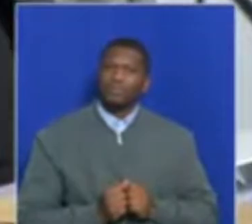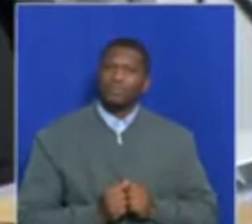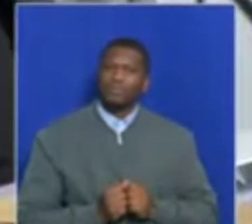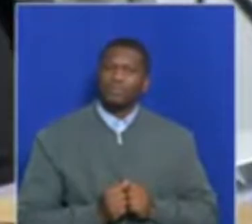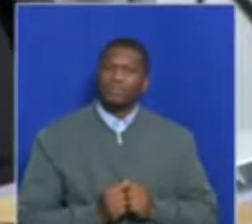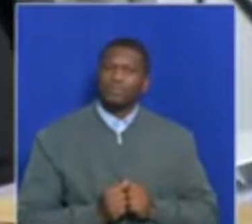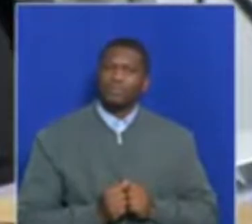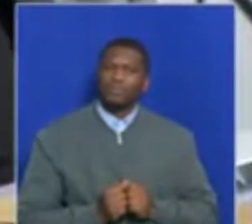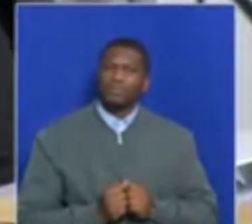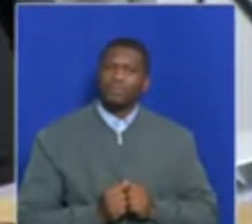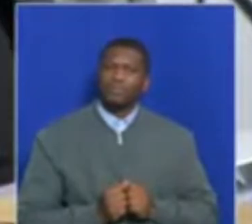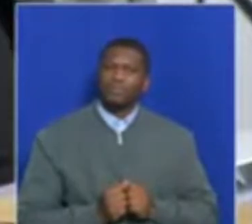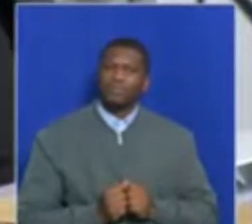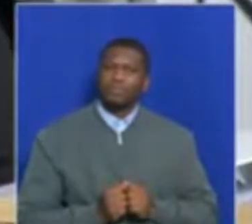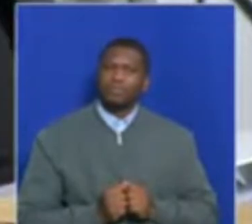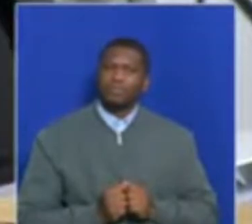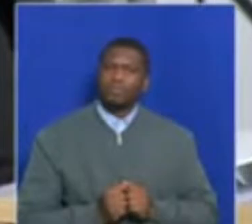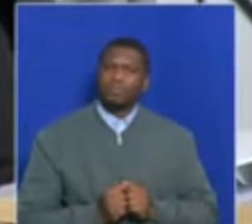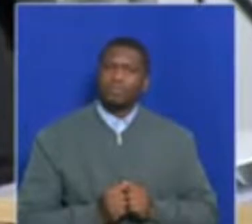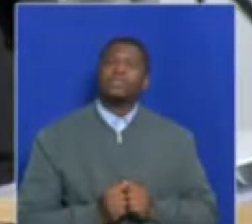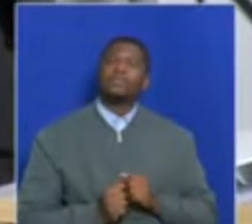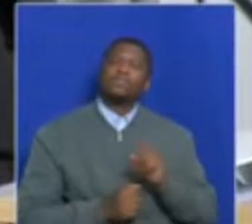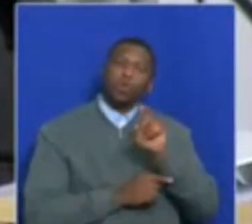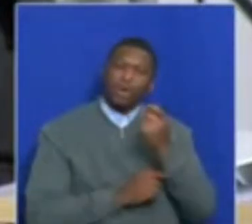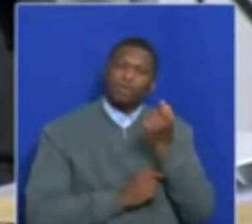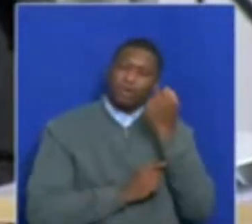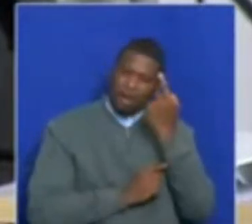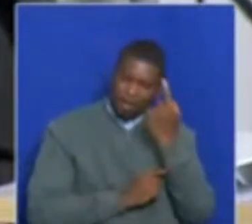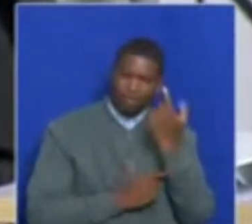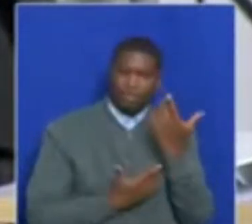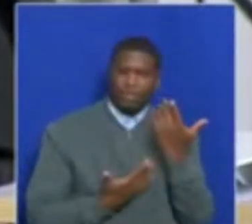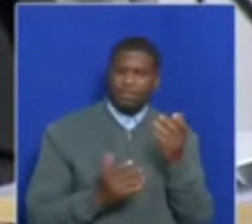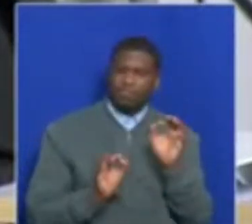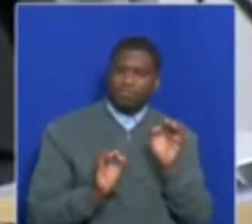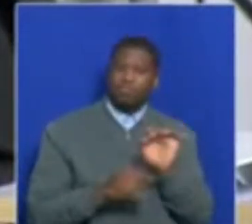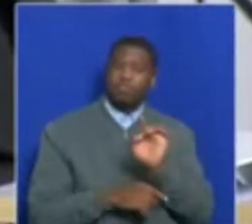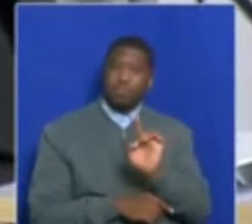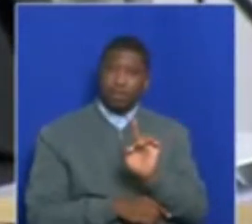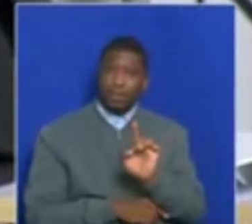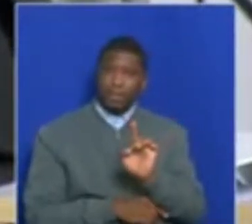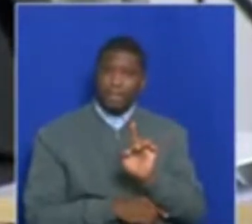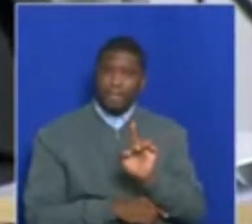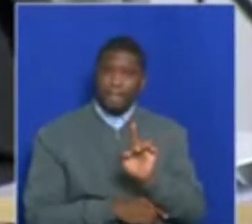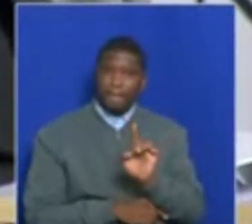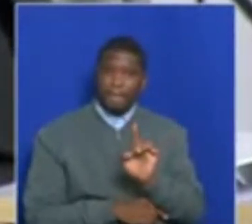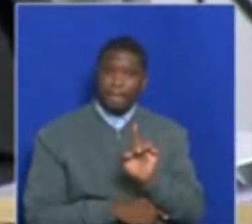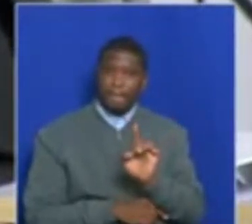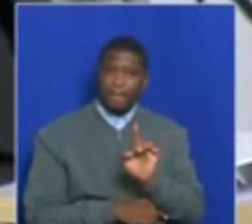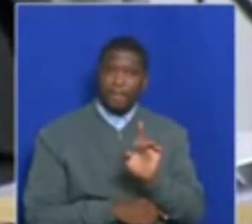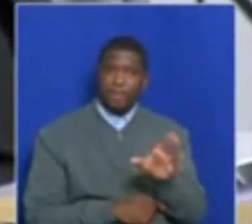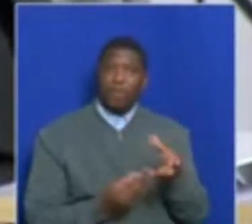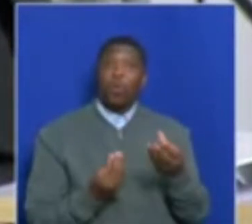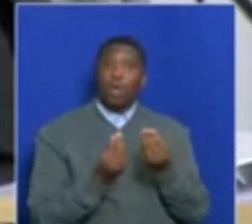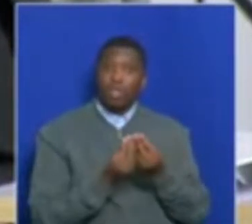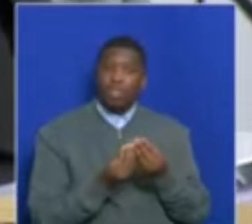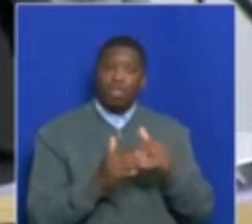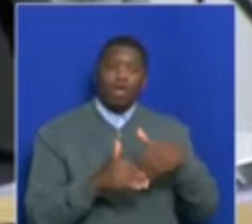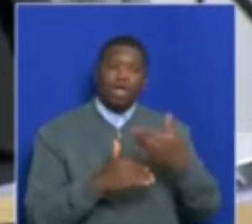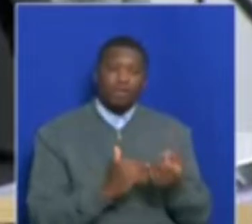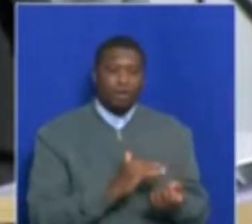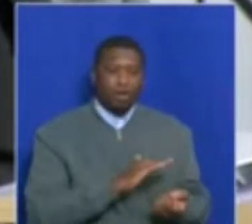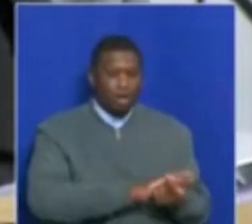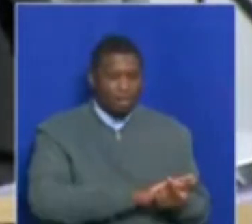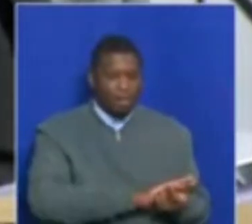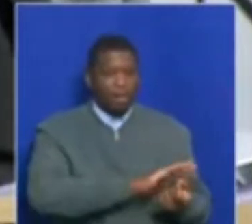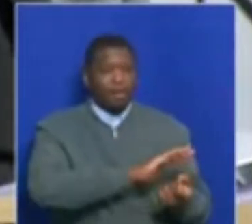I understand what the commissioner is saying, but with the pattern that follows, in fact,